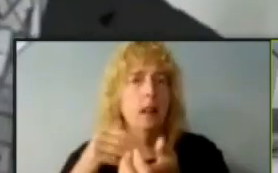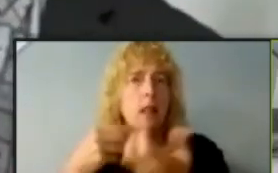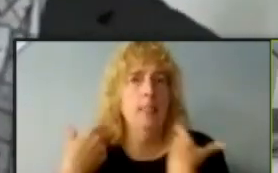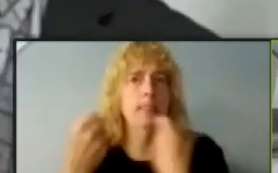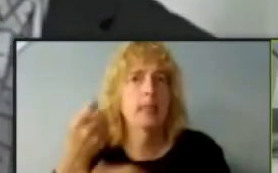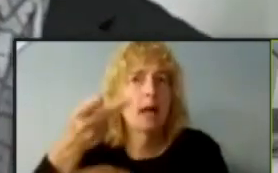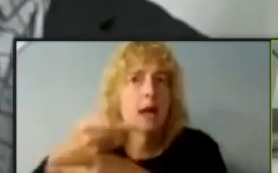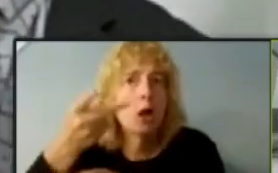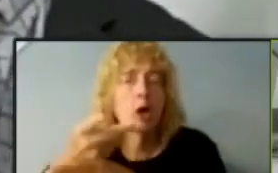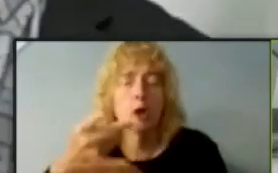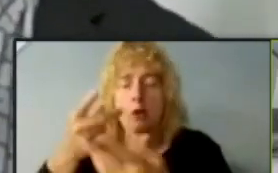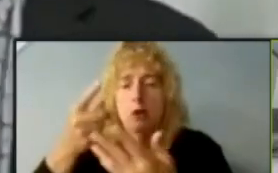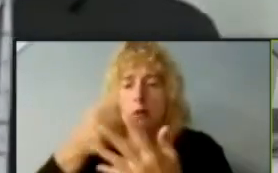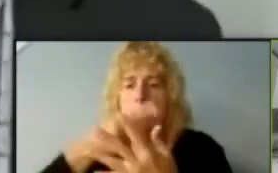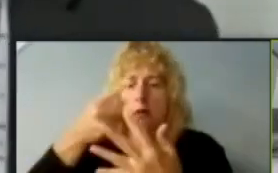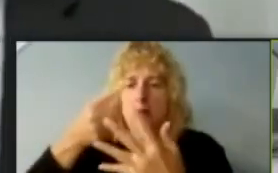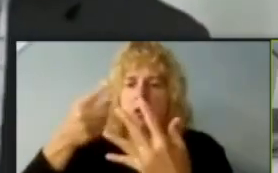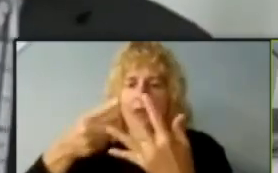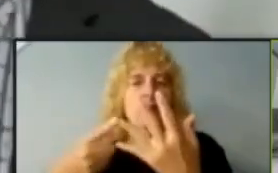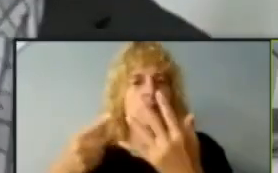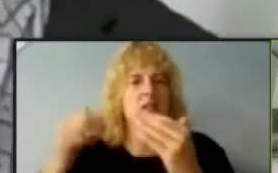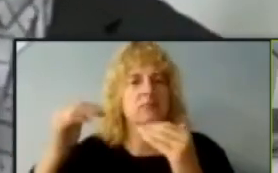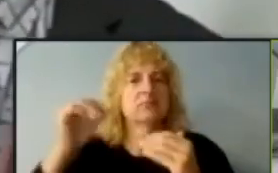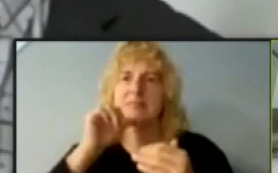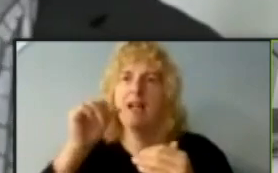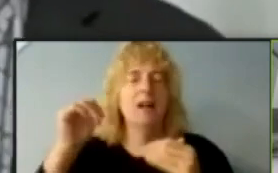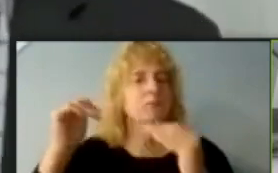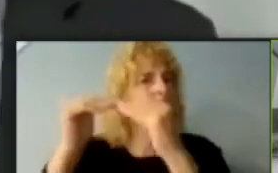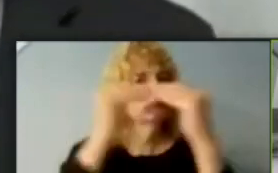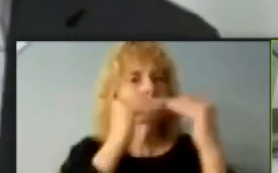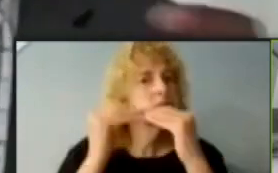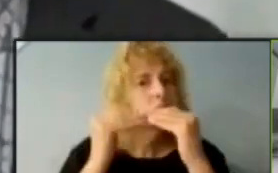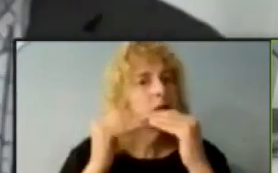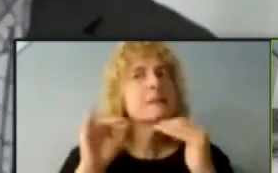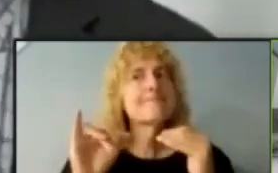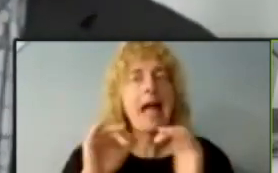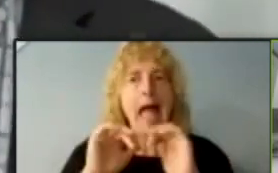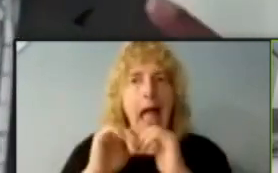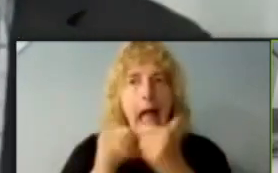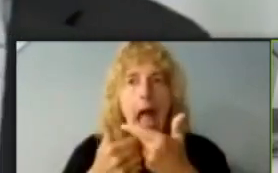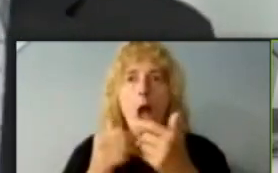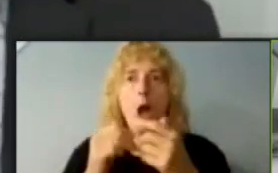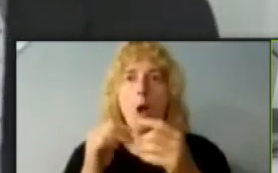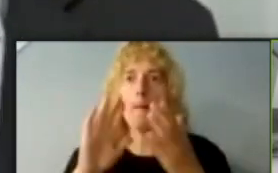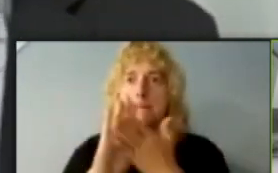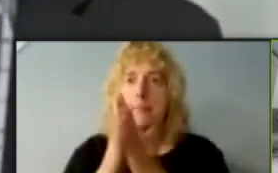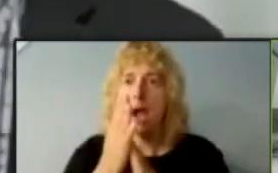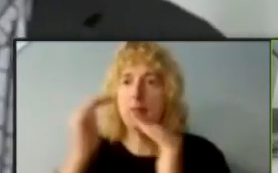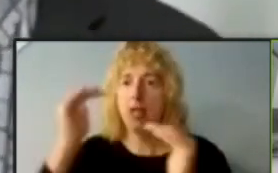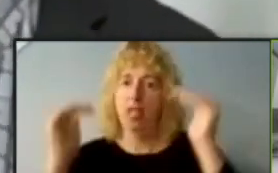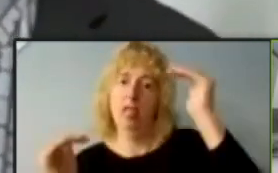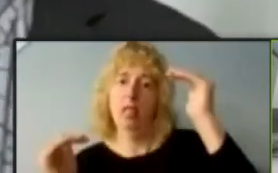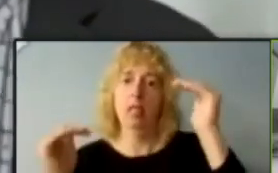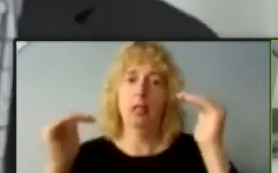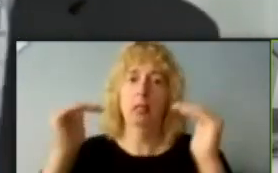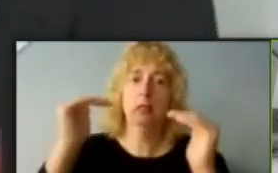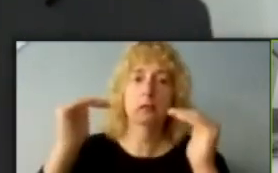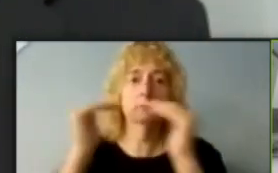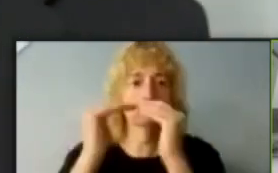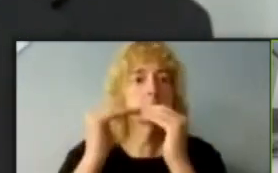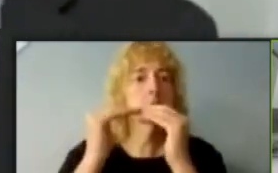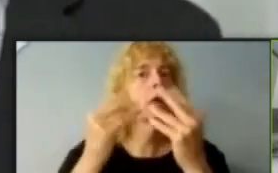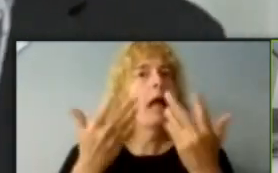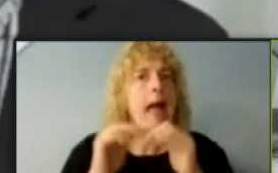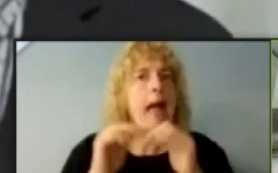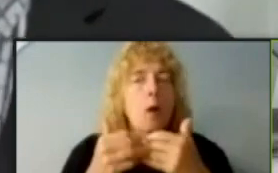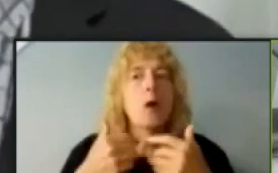we bridge those gaps is by coming together. And I just really like the